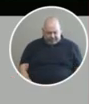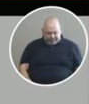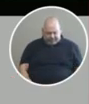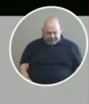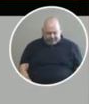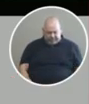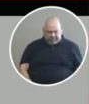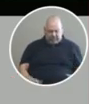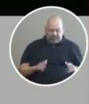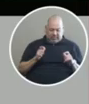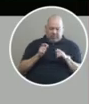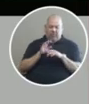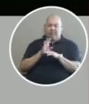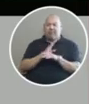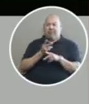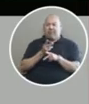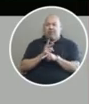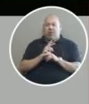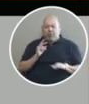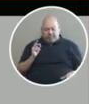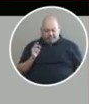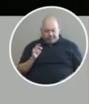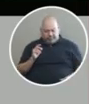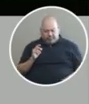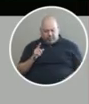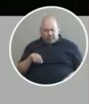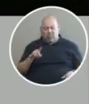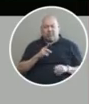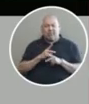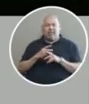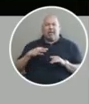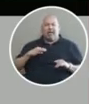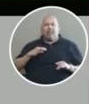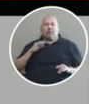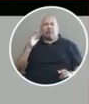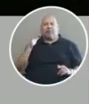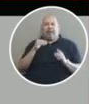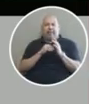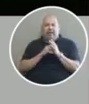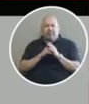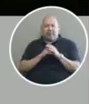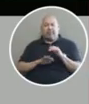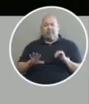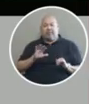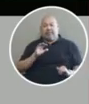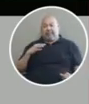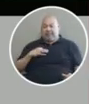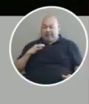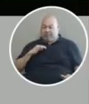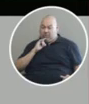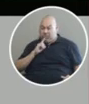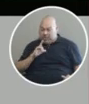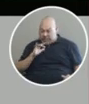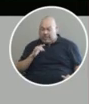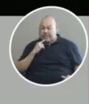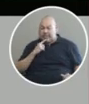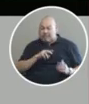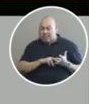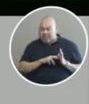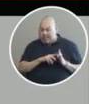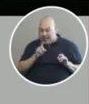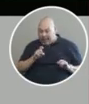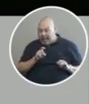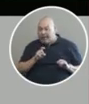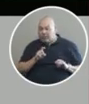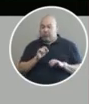Now, for the small business loans, those that would be eligible of up to $25,000, the eligibility is as follows. They would